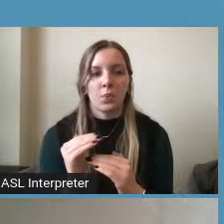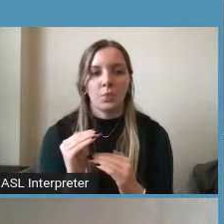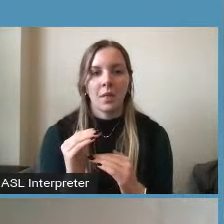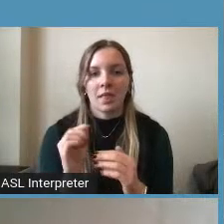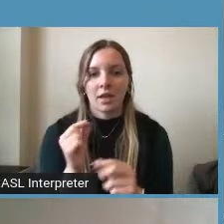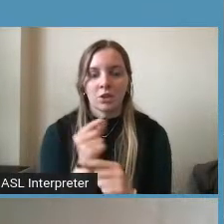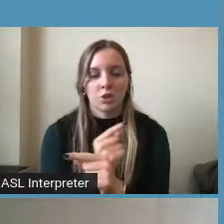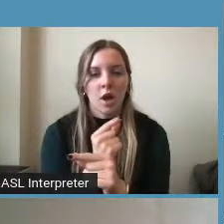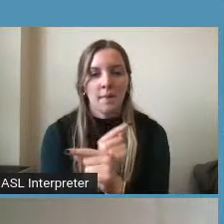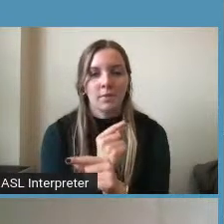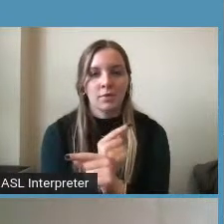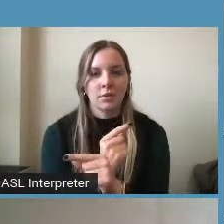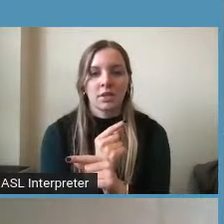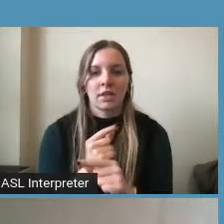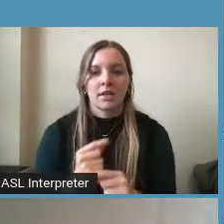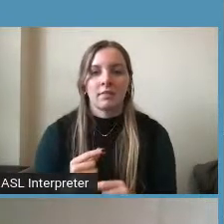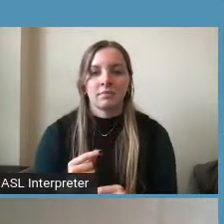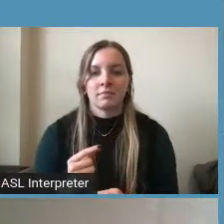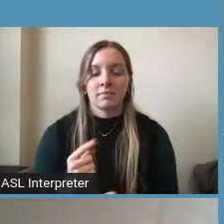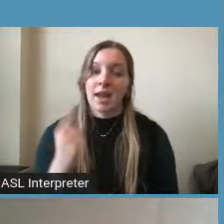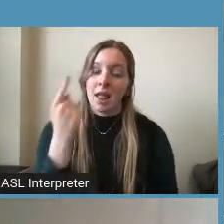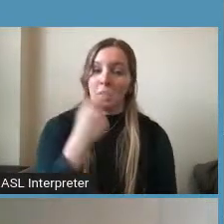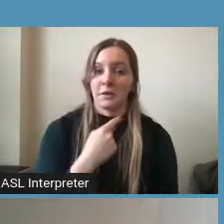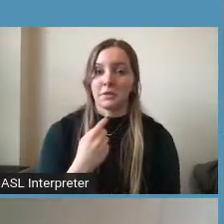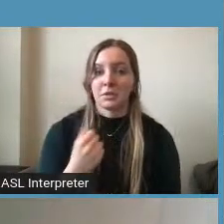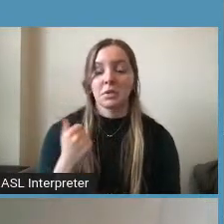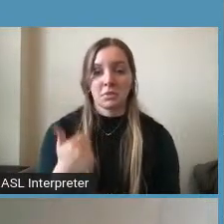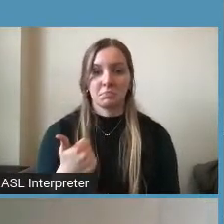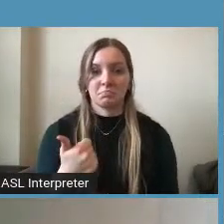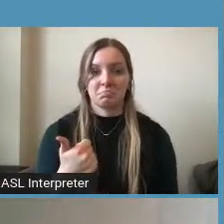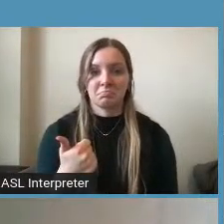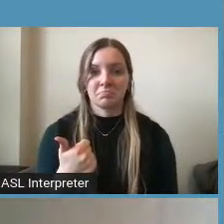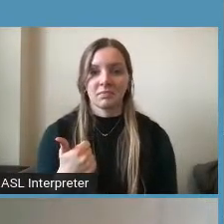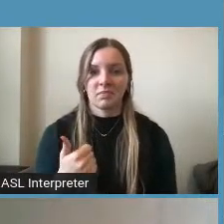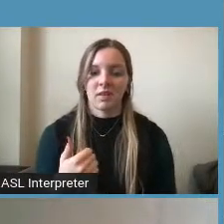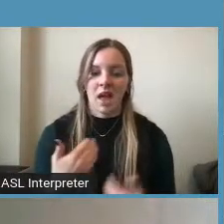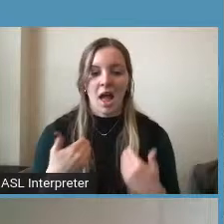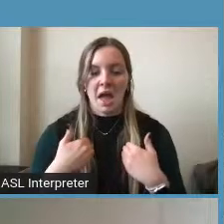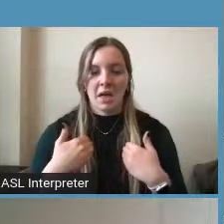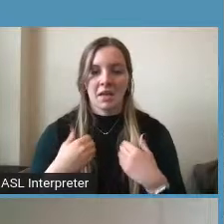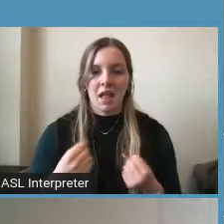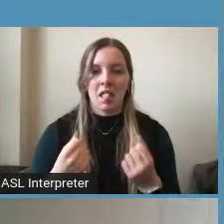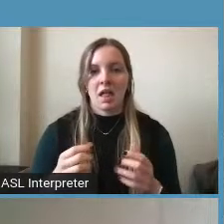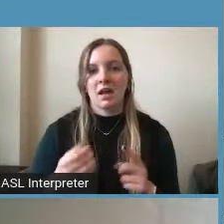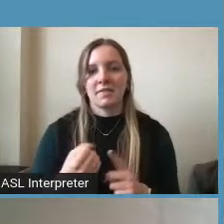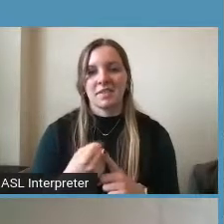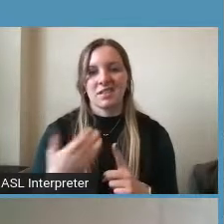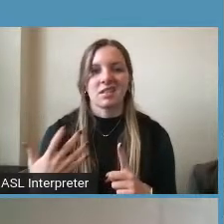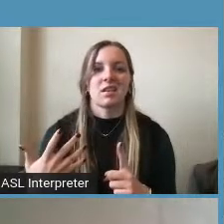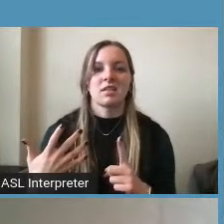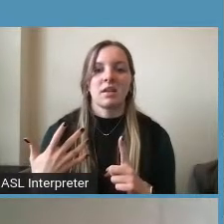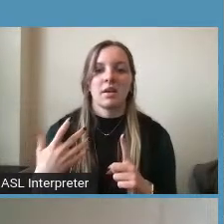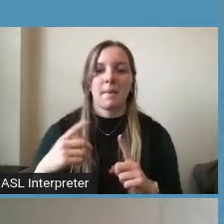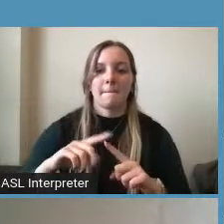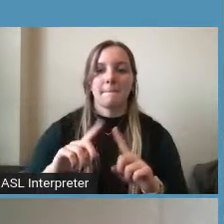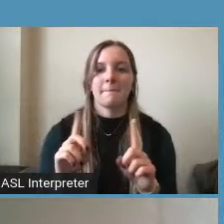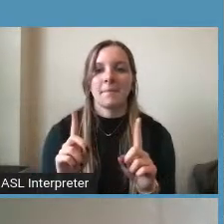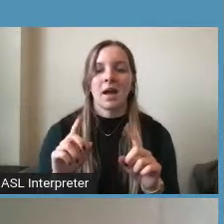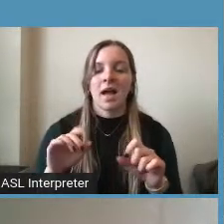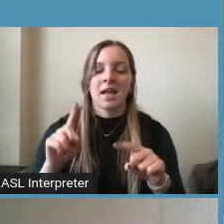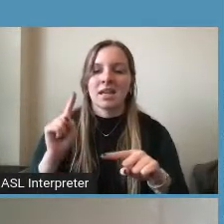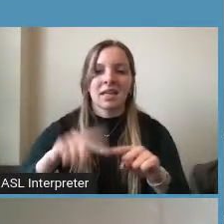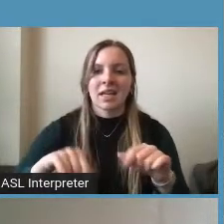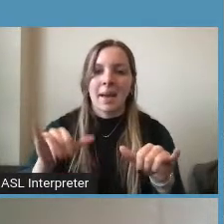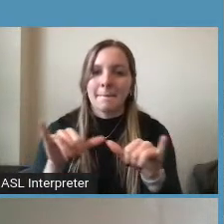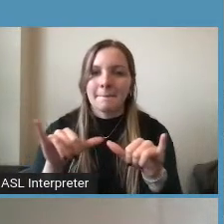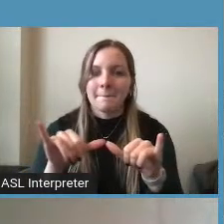then it looks really good and carries a lot of detail. But I may not have enough actual measurable geometry for whatever my